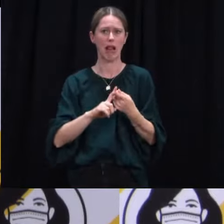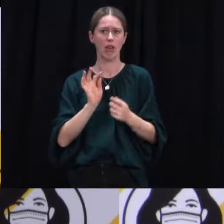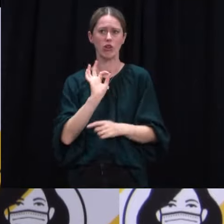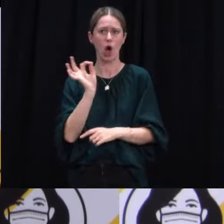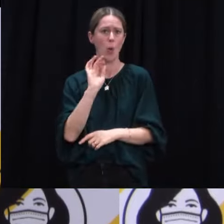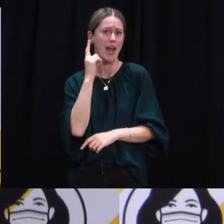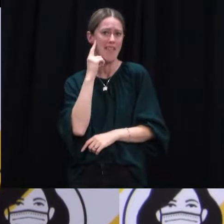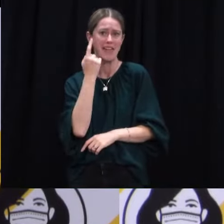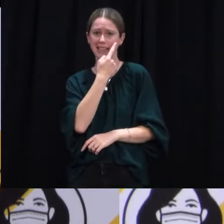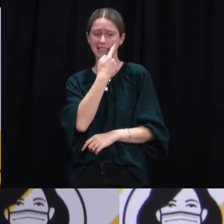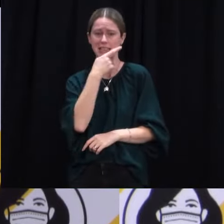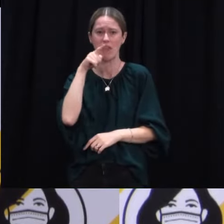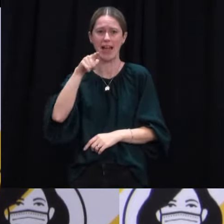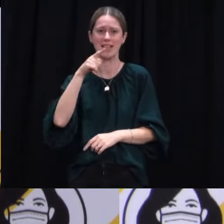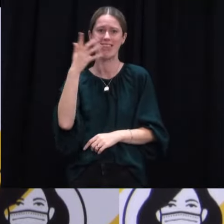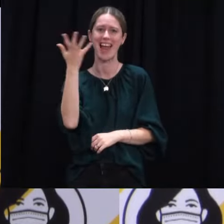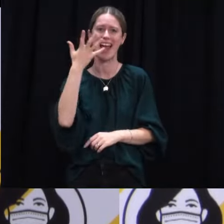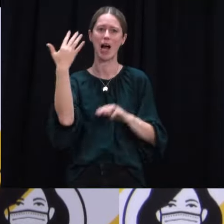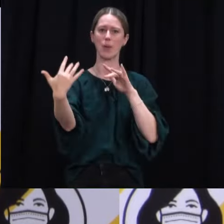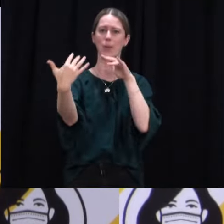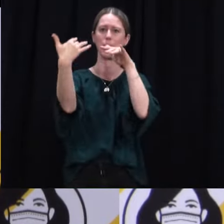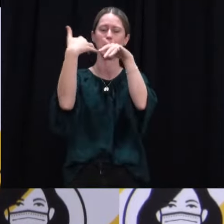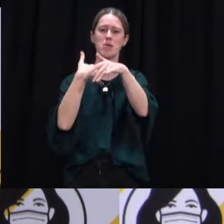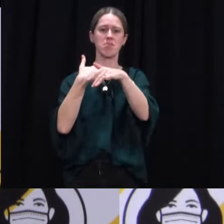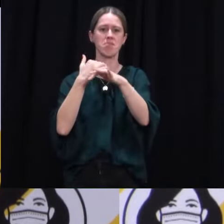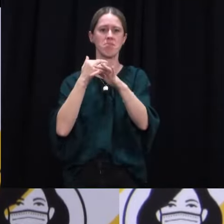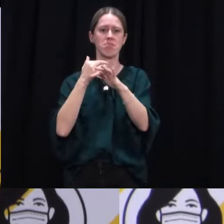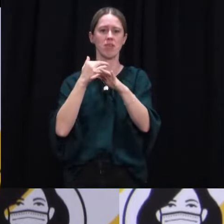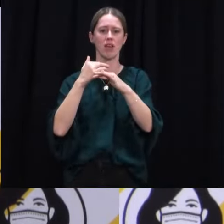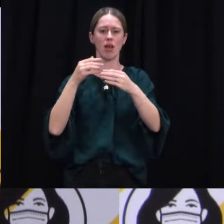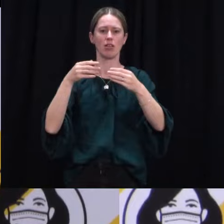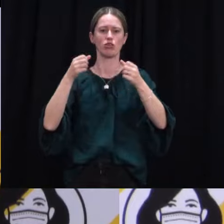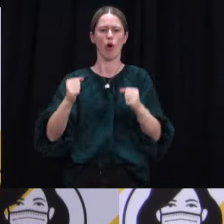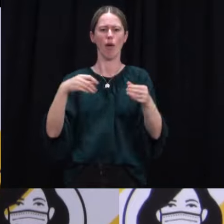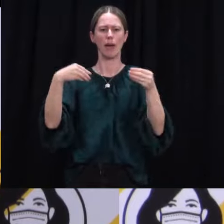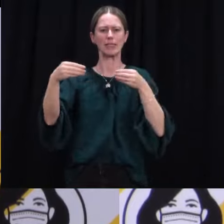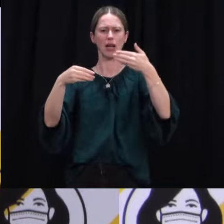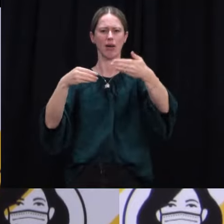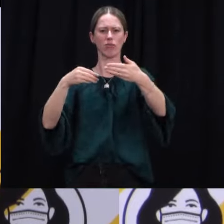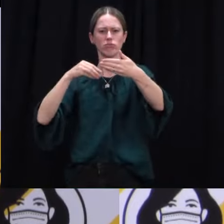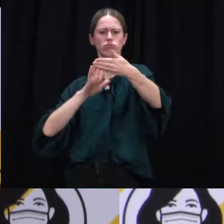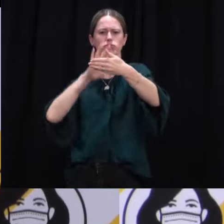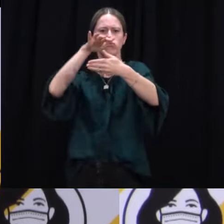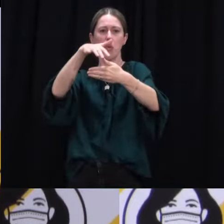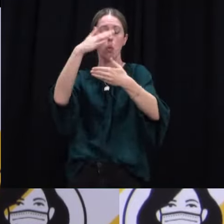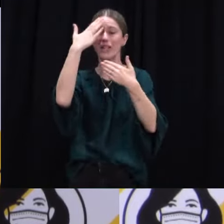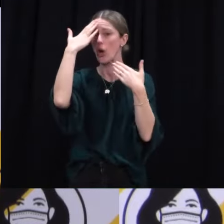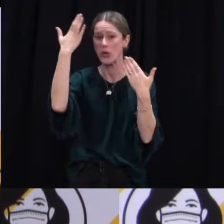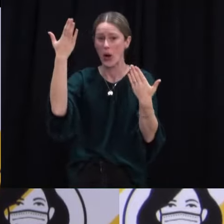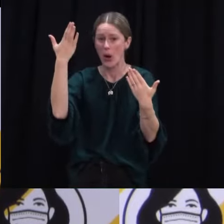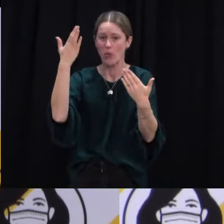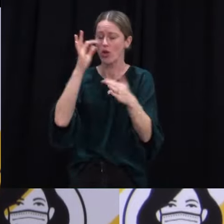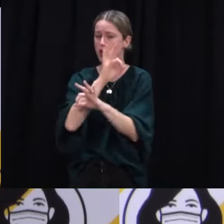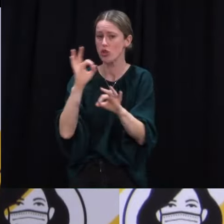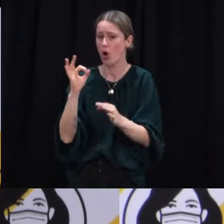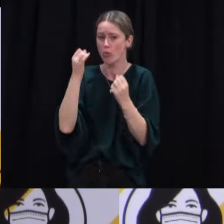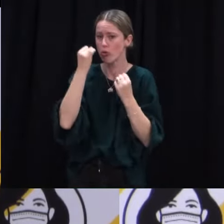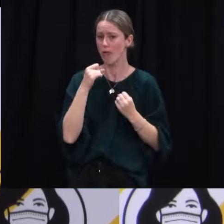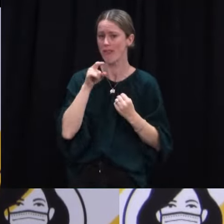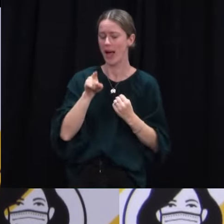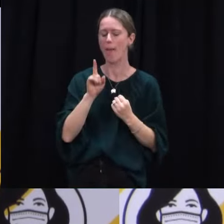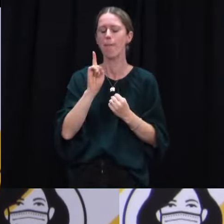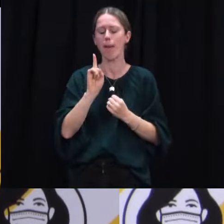that there was transmission from one side of the perspex to the other. But look, we are doing everything we can to make sure we're mitigating every